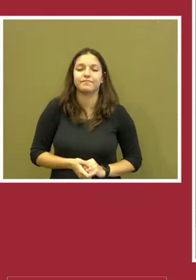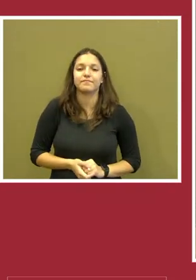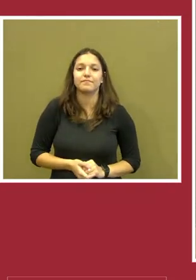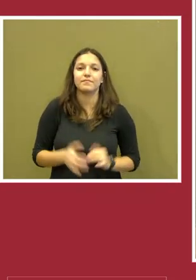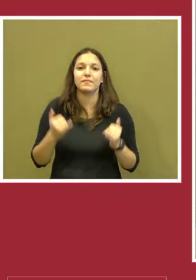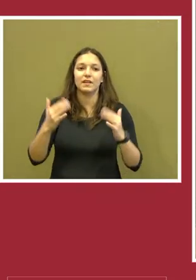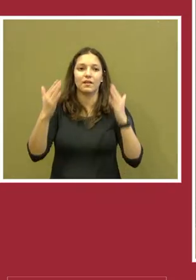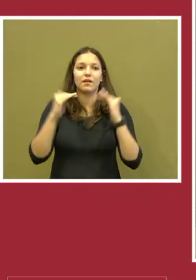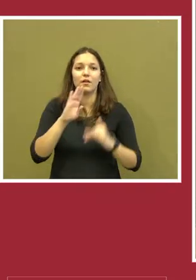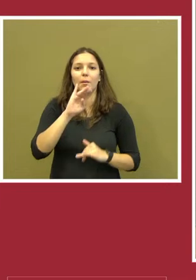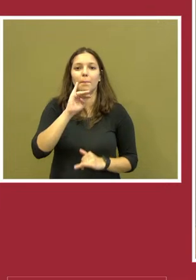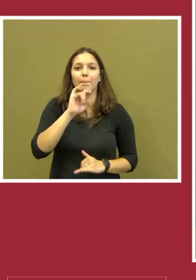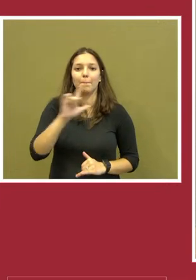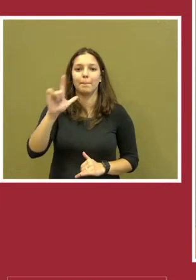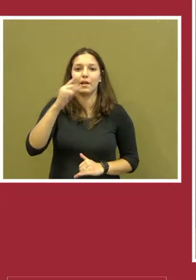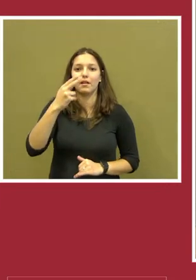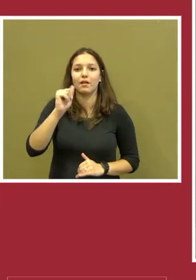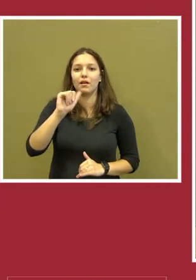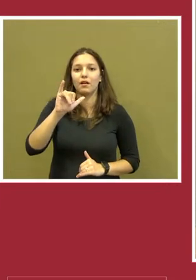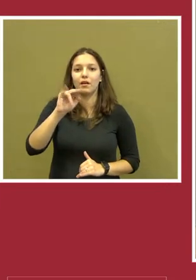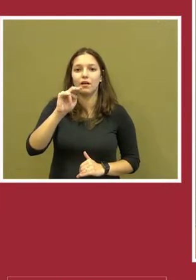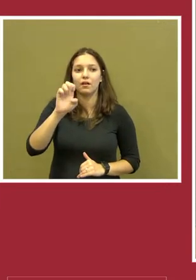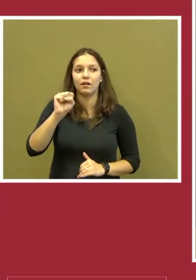We'll now hear from Bill Haynes.